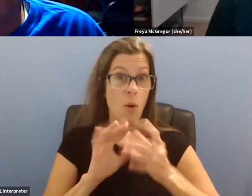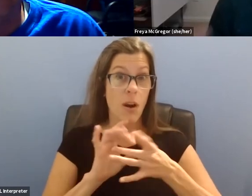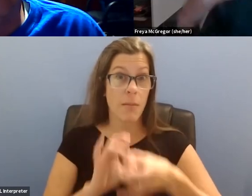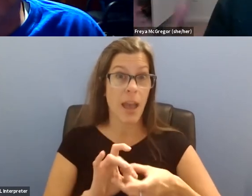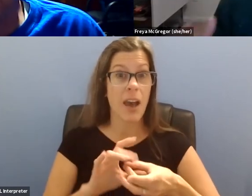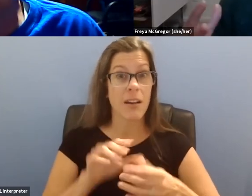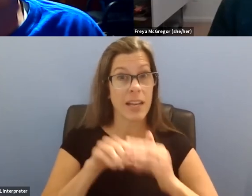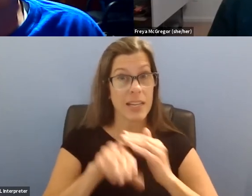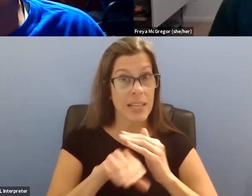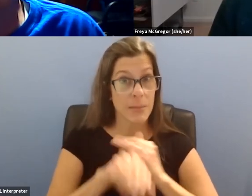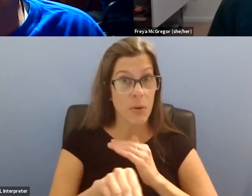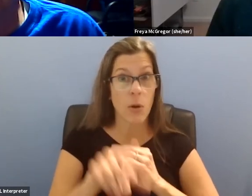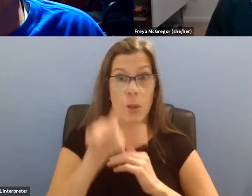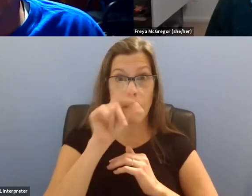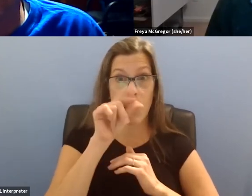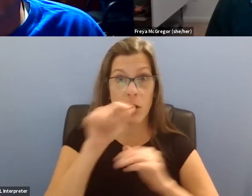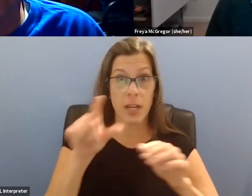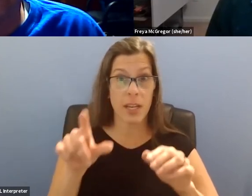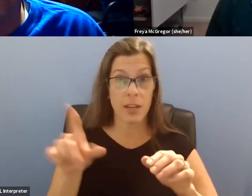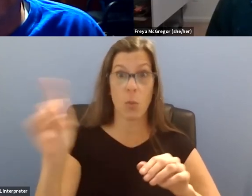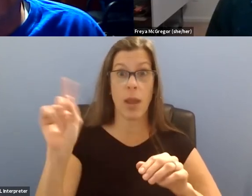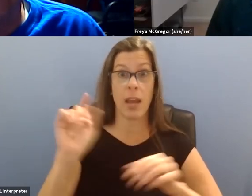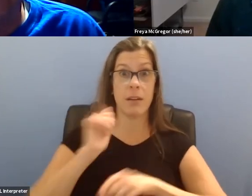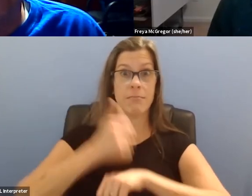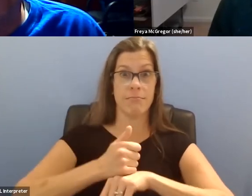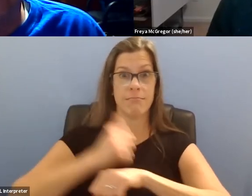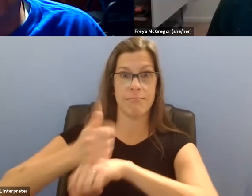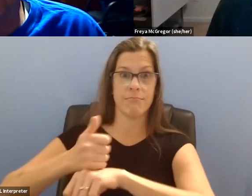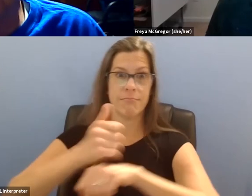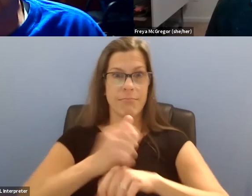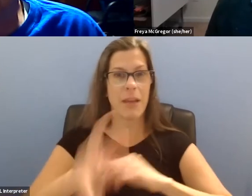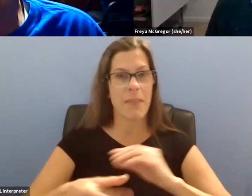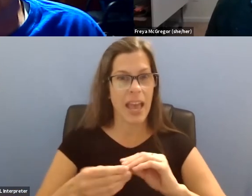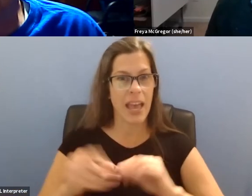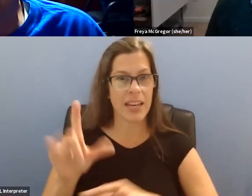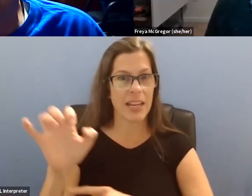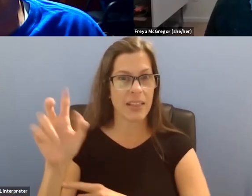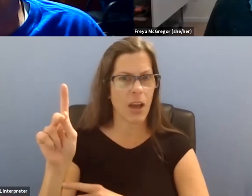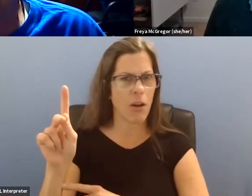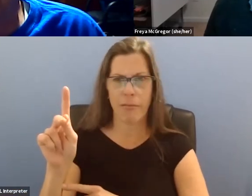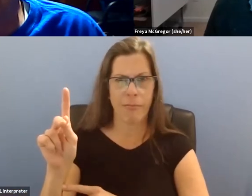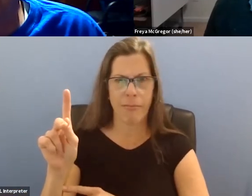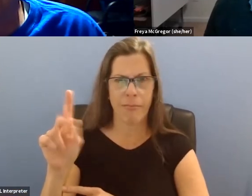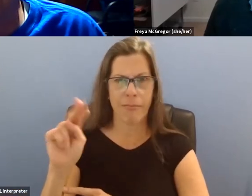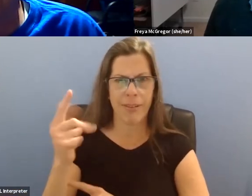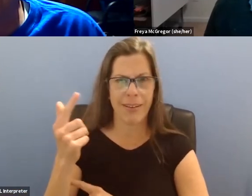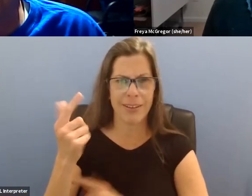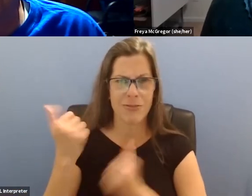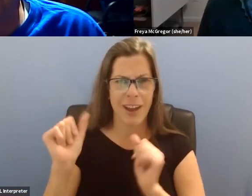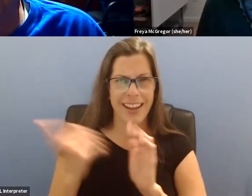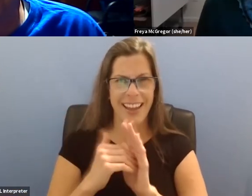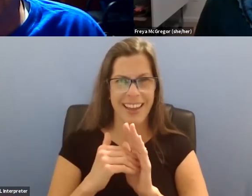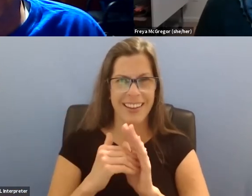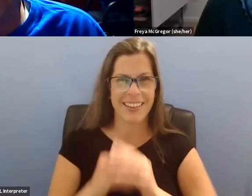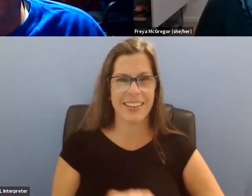locations or the physical accessibility of birding locations, I'm just putting a link in the chat now. Whoops. No, that didn't work. Uh, let's try that again.